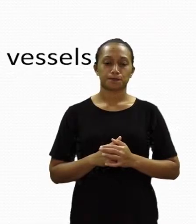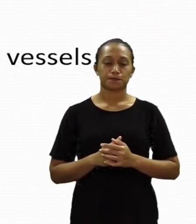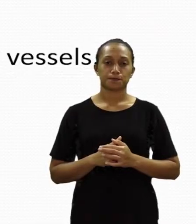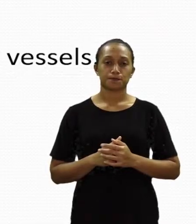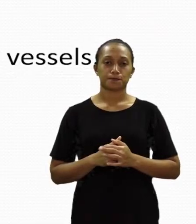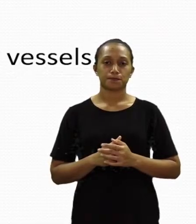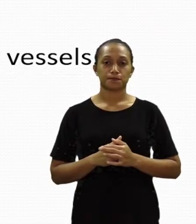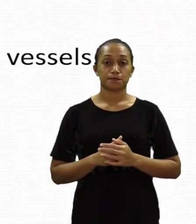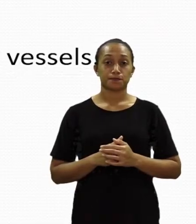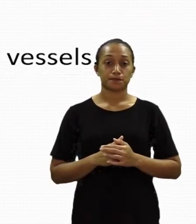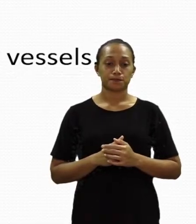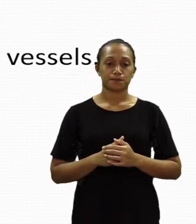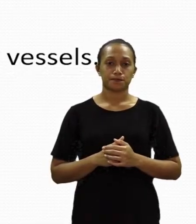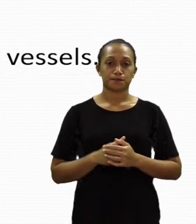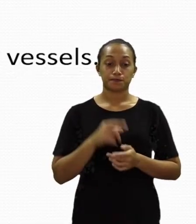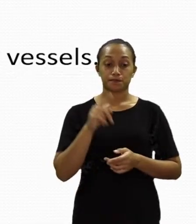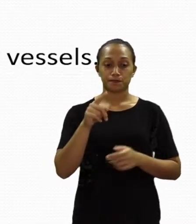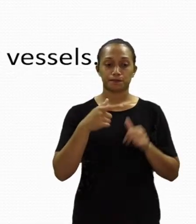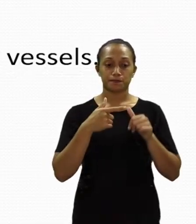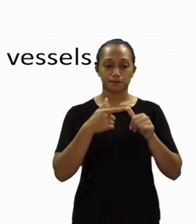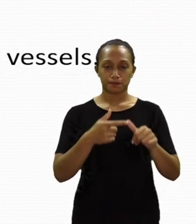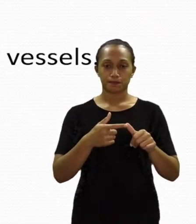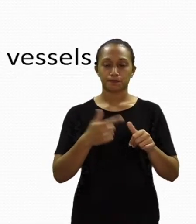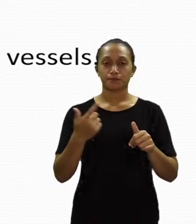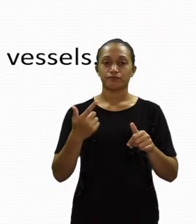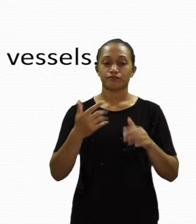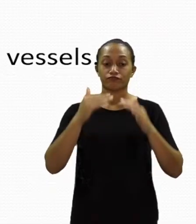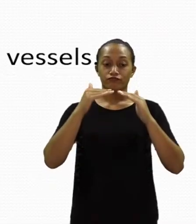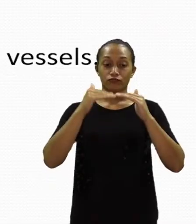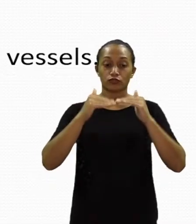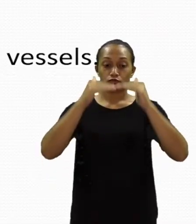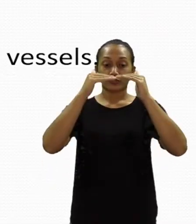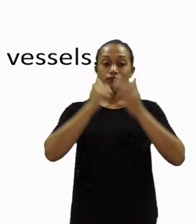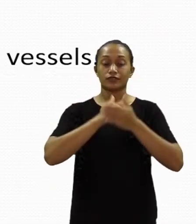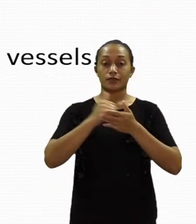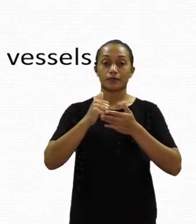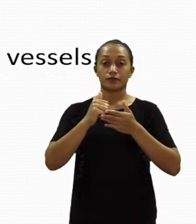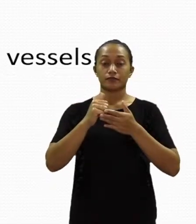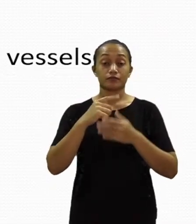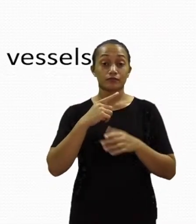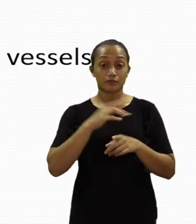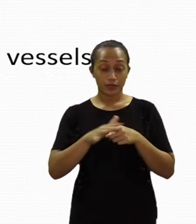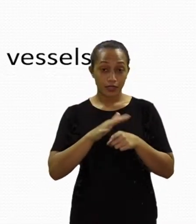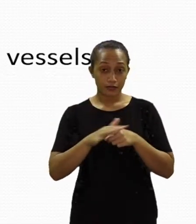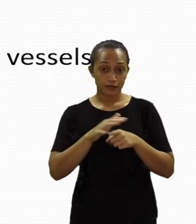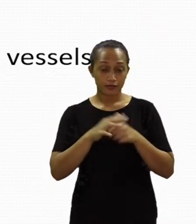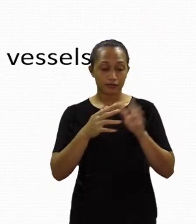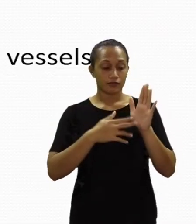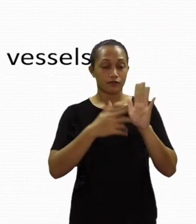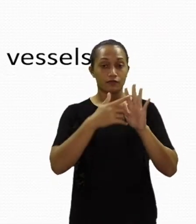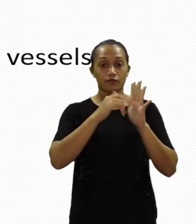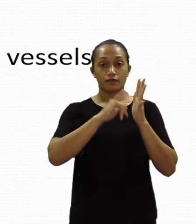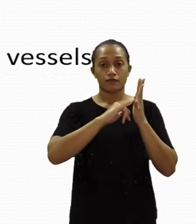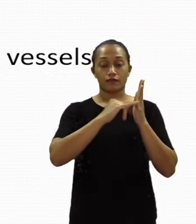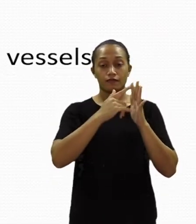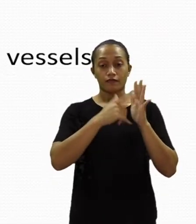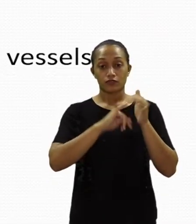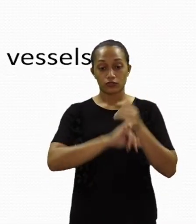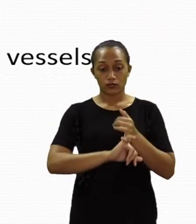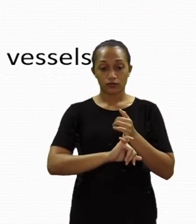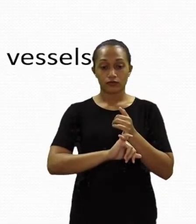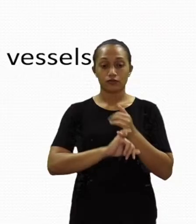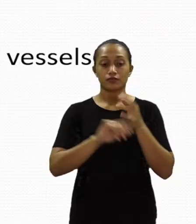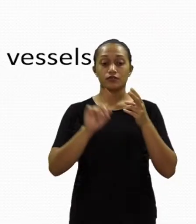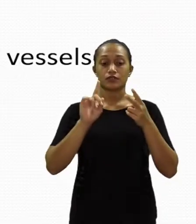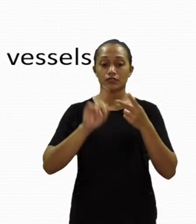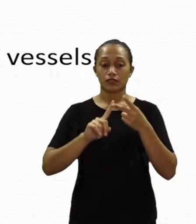Okay, let's have a look at the answer. The first one is increase the number of blood vessels. And